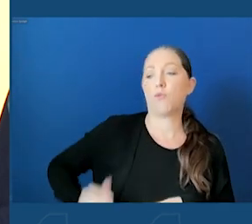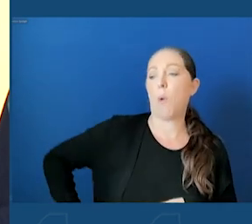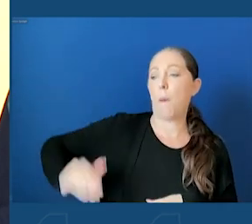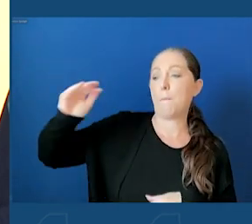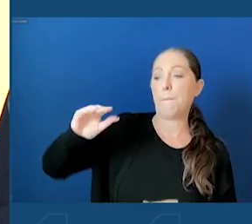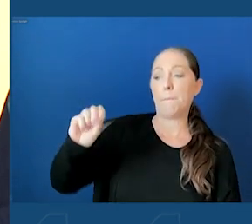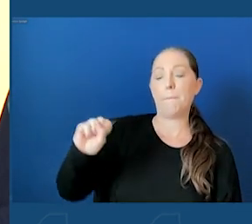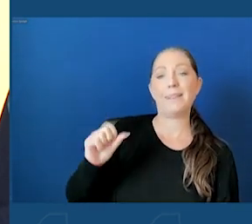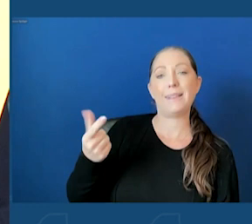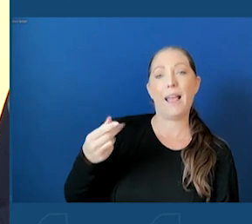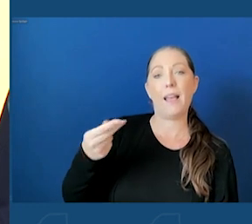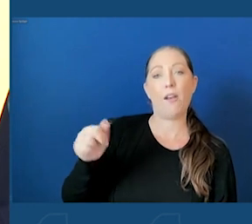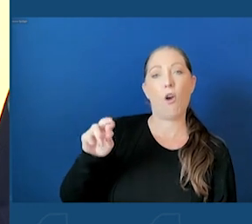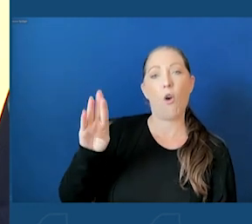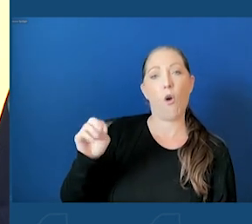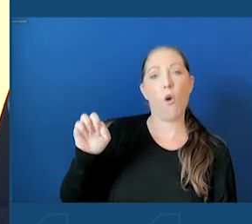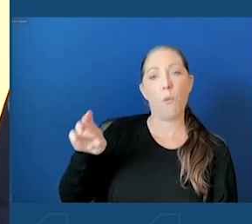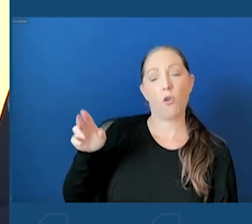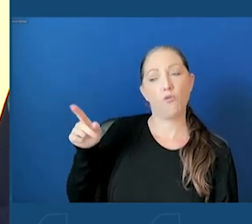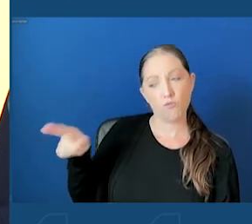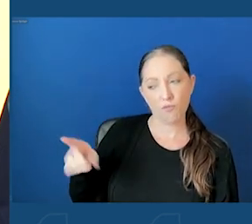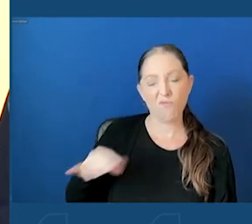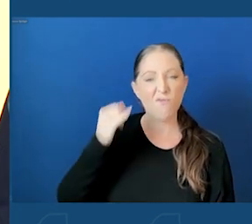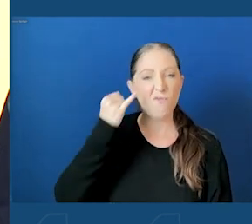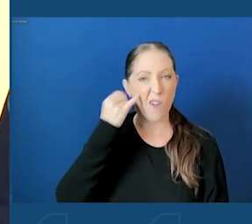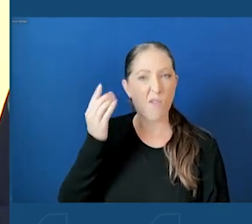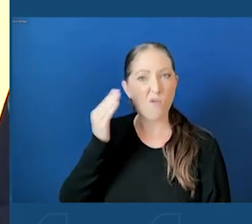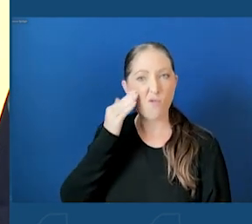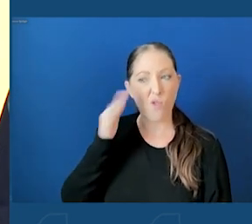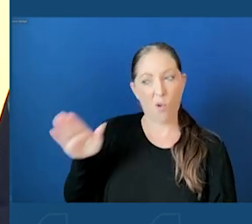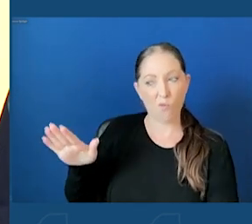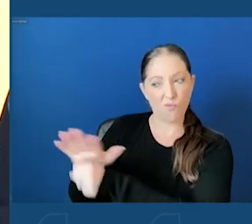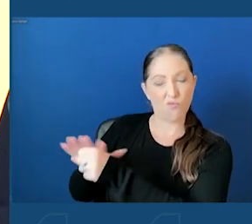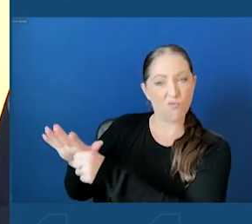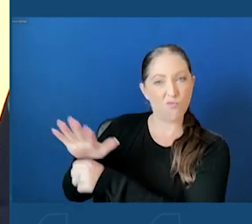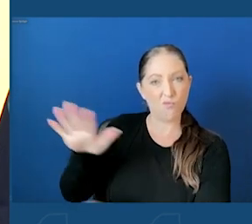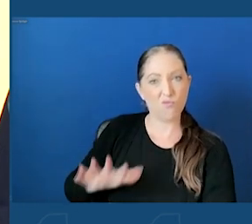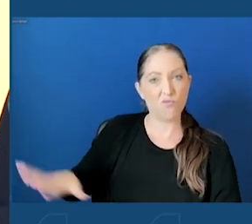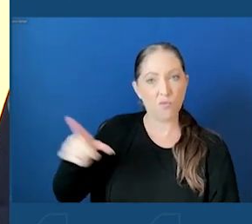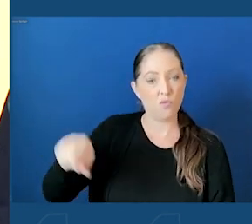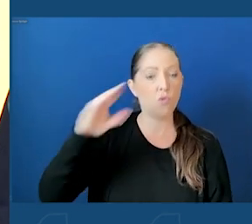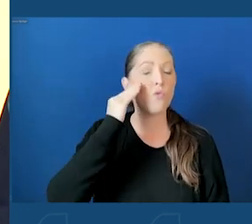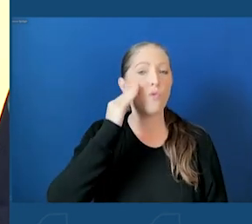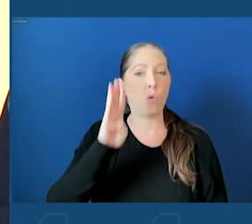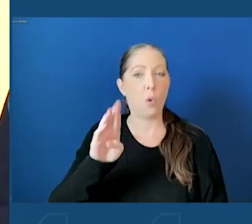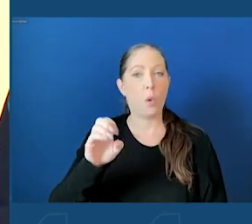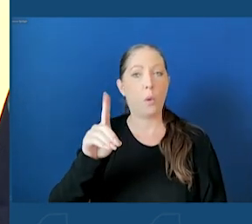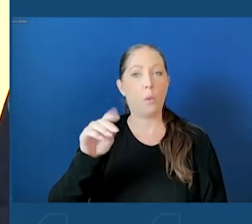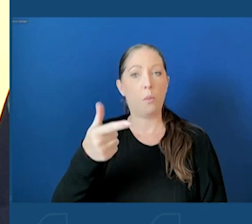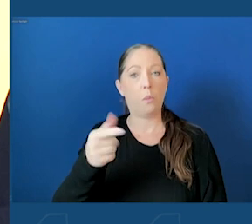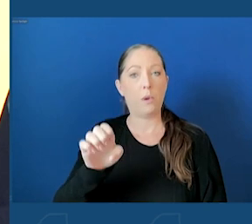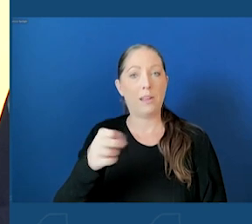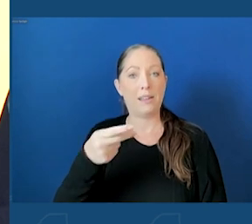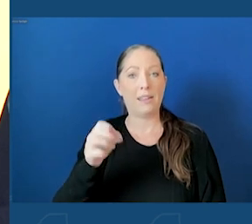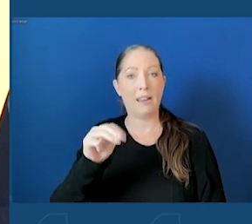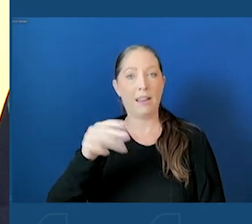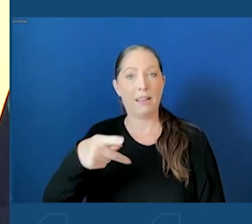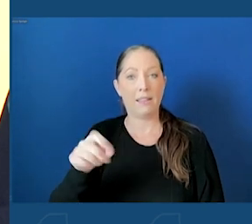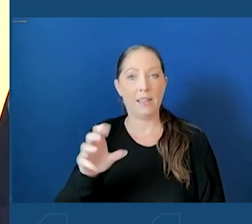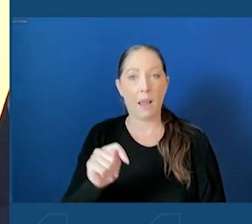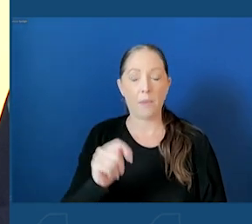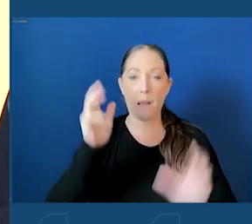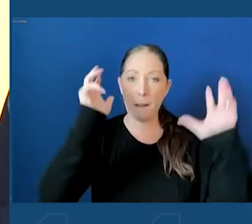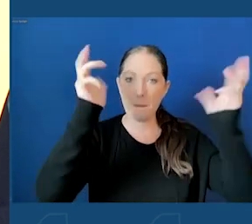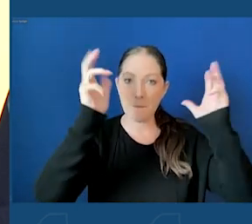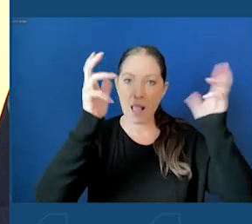And, if you know Sag Harbor and you know Bridgehampton, you know that the greatest rivalries in basketball have always